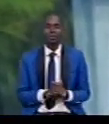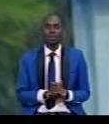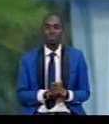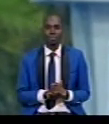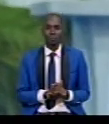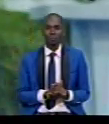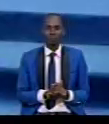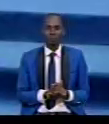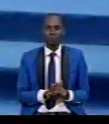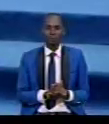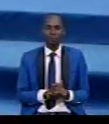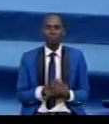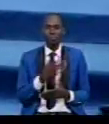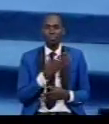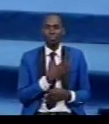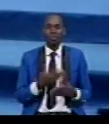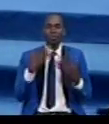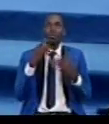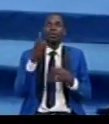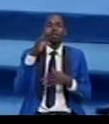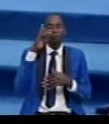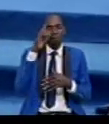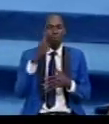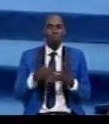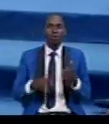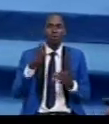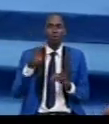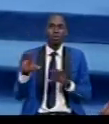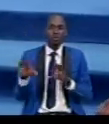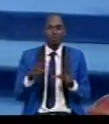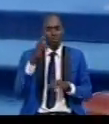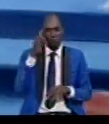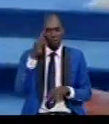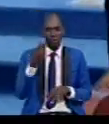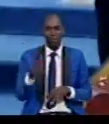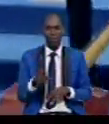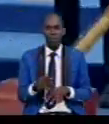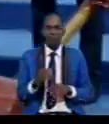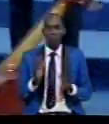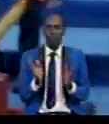and I thank God for what he has done for me. Walk, praise walk, the walk, Lord.